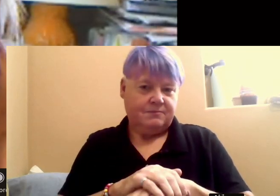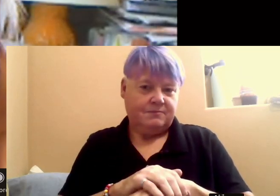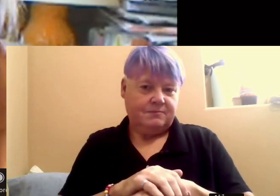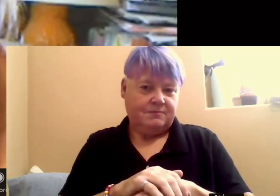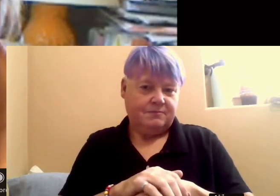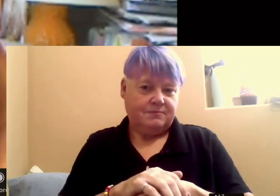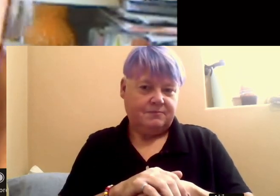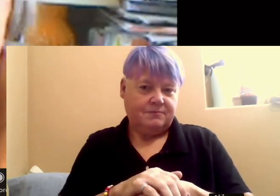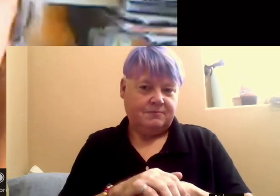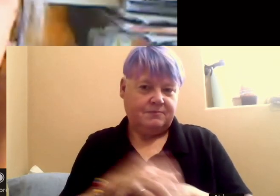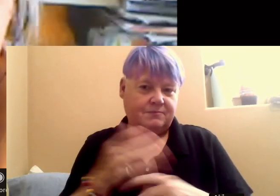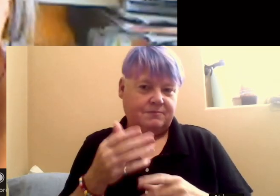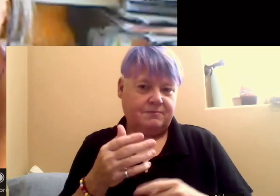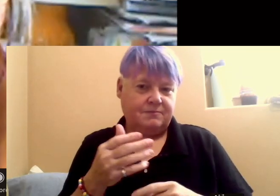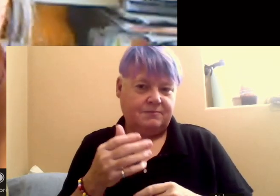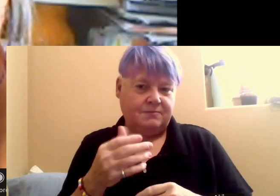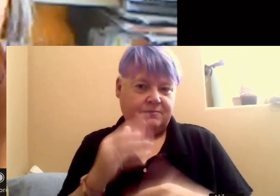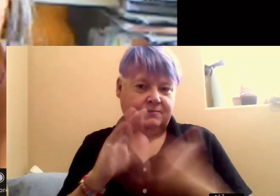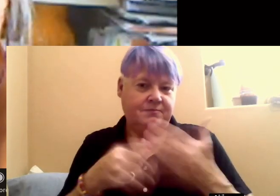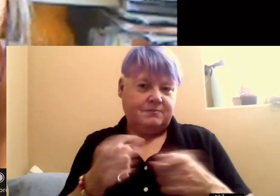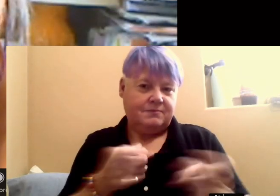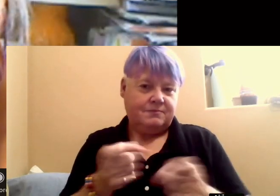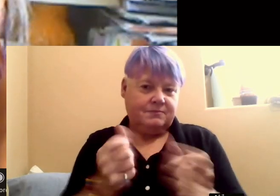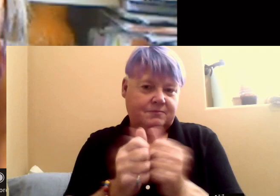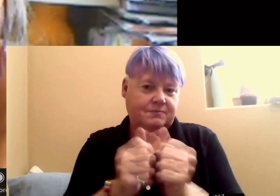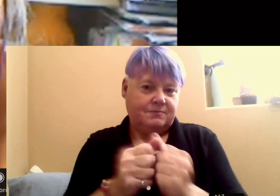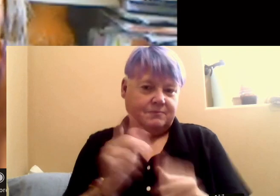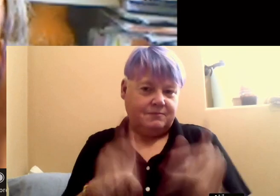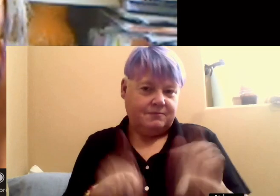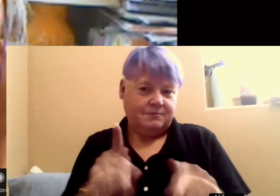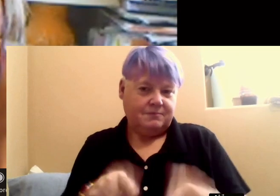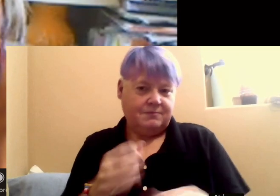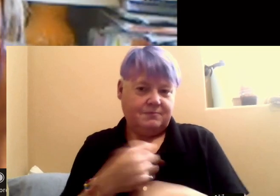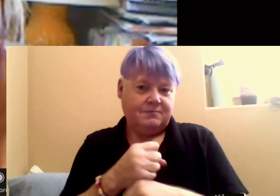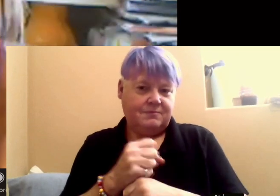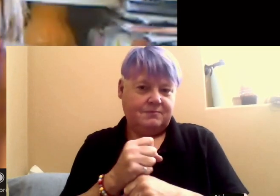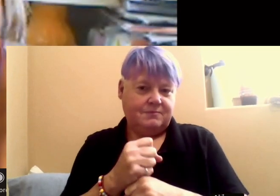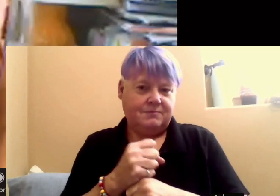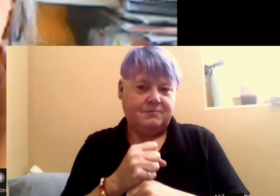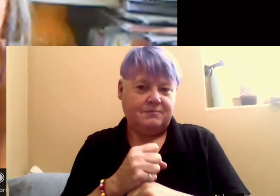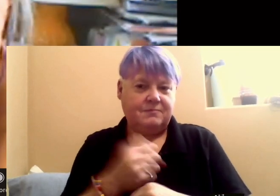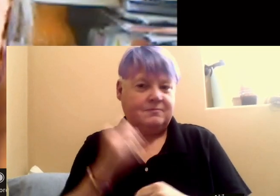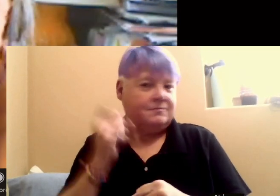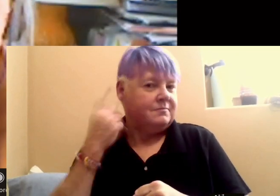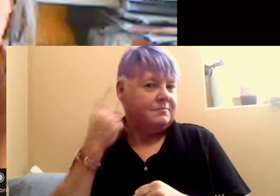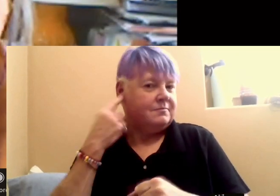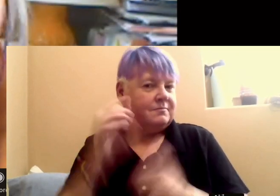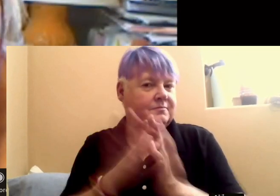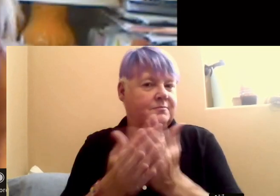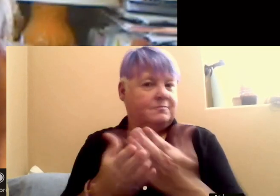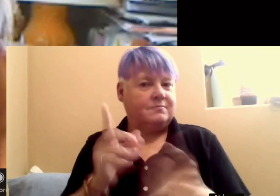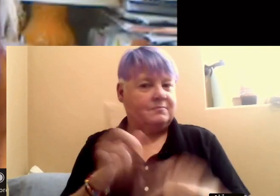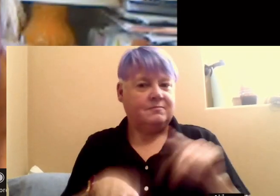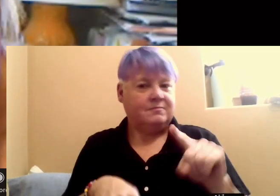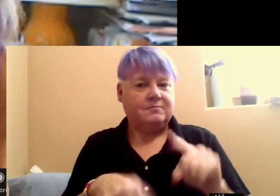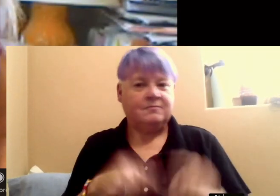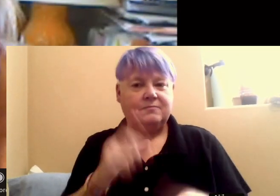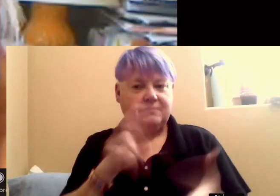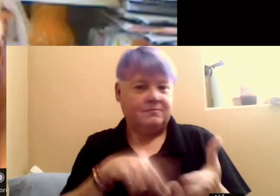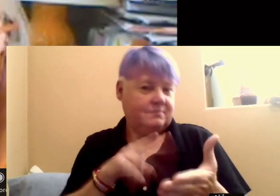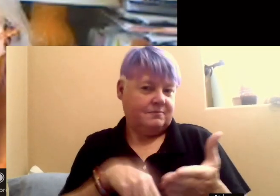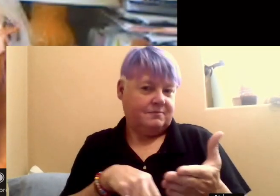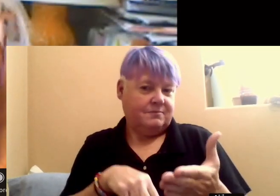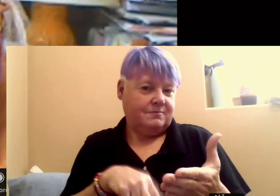so I just was dealing with the people who are making the audiobook, and they can't read it in the original language